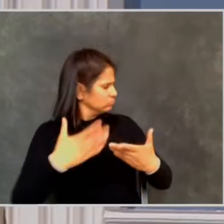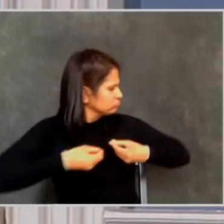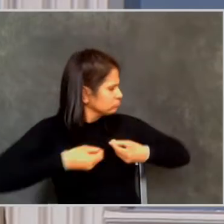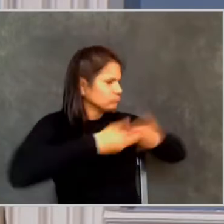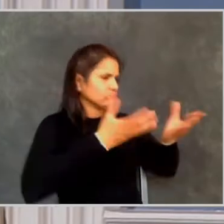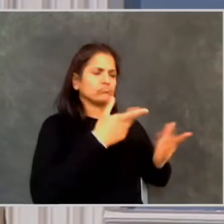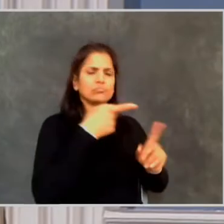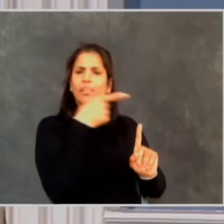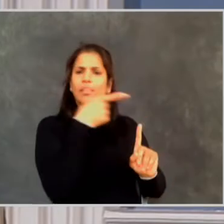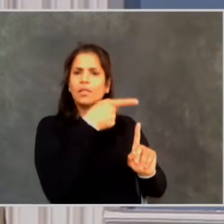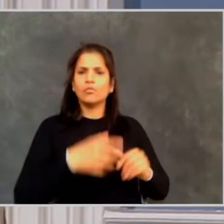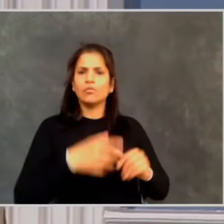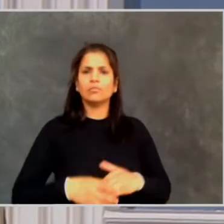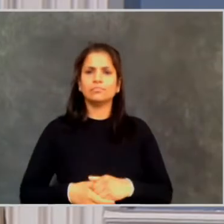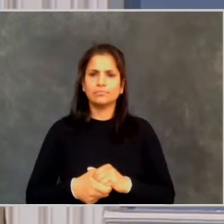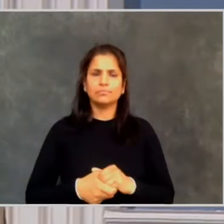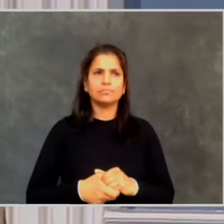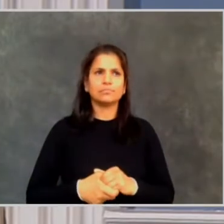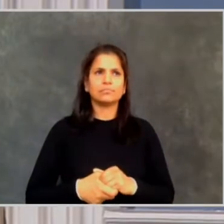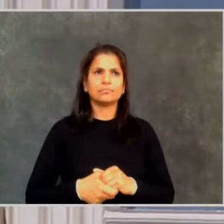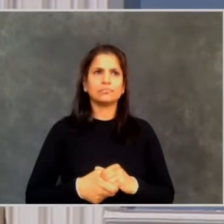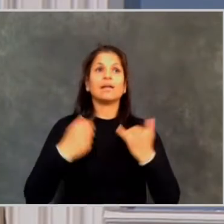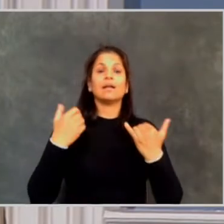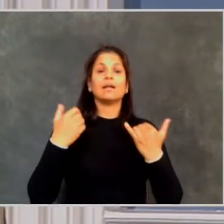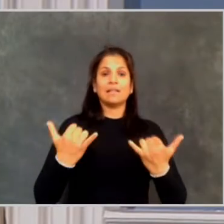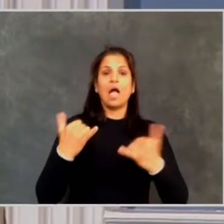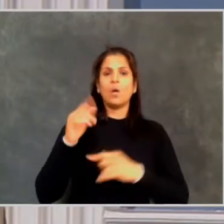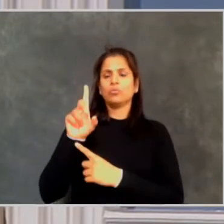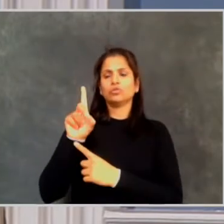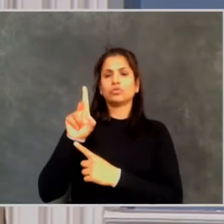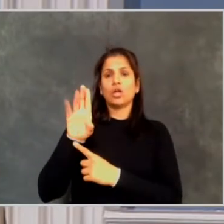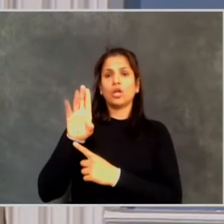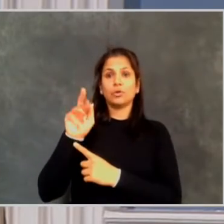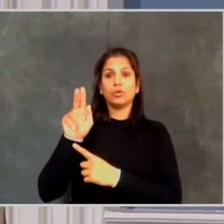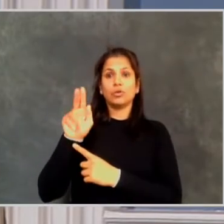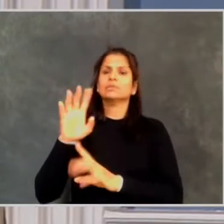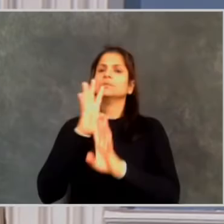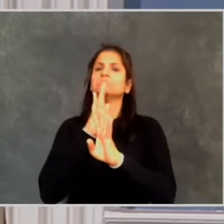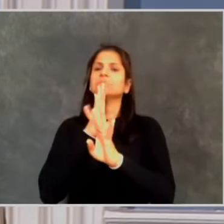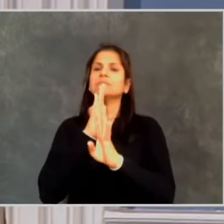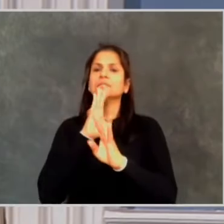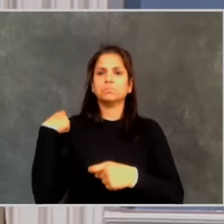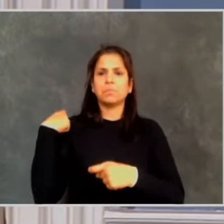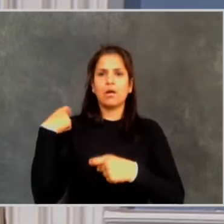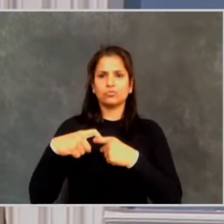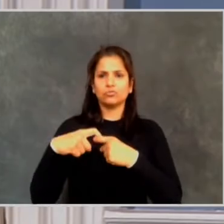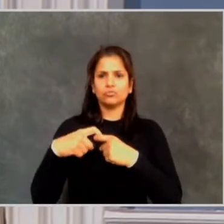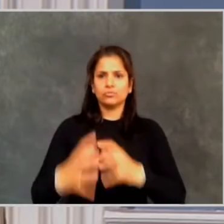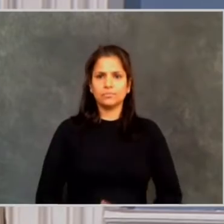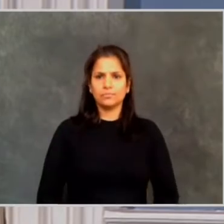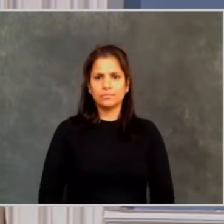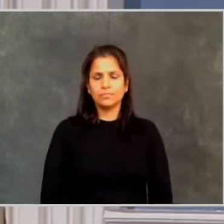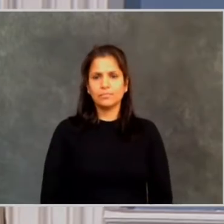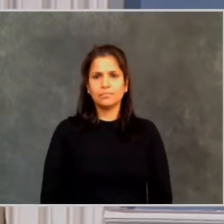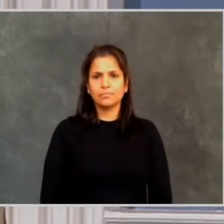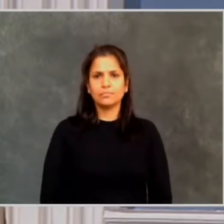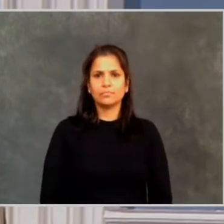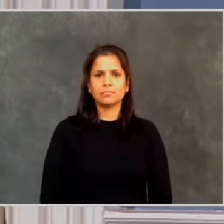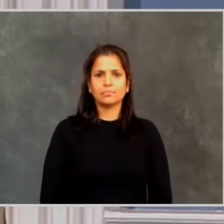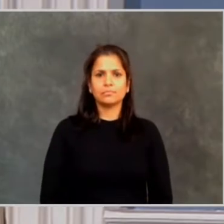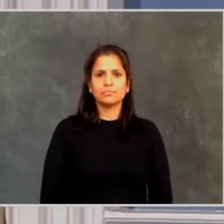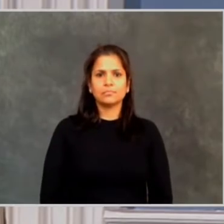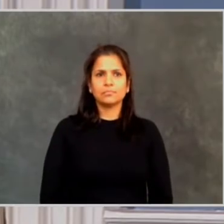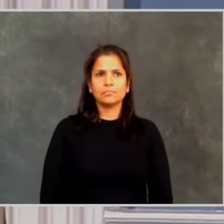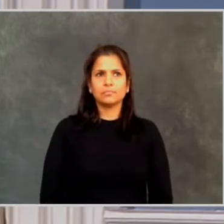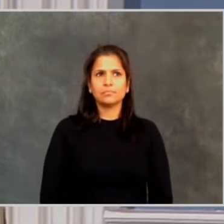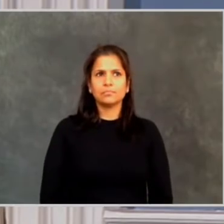ahora, en términos de las cifras de personas que han fallecido por causa del COVID-19, lo que estamos notando es